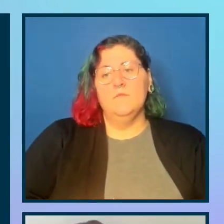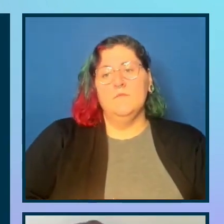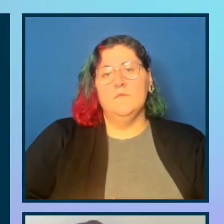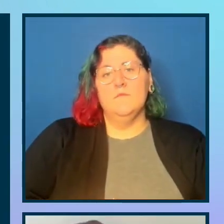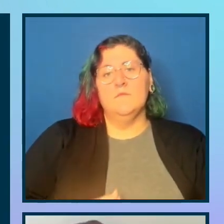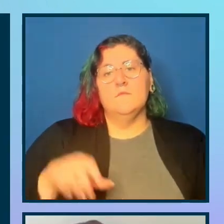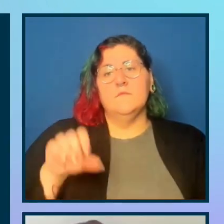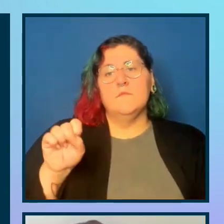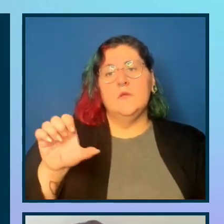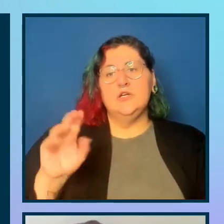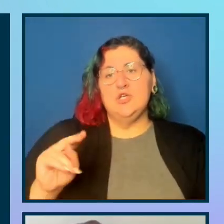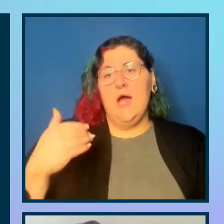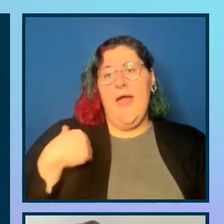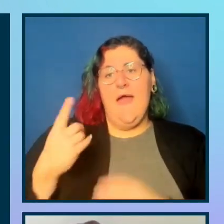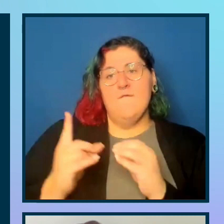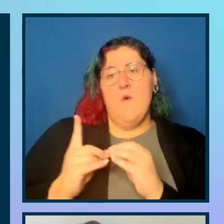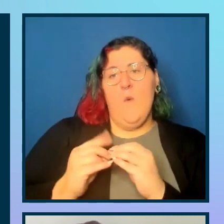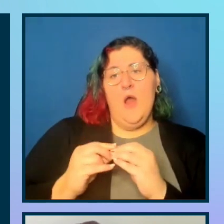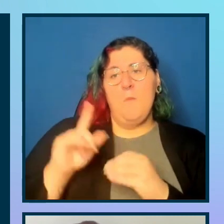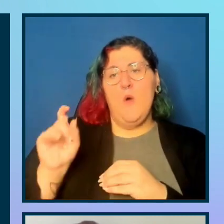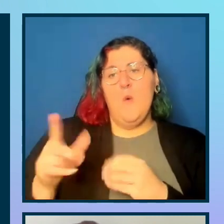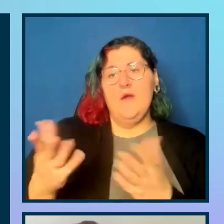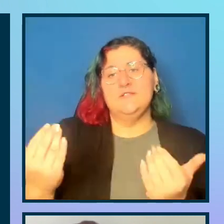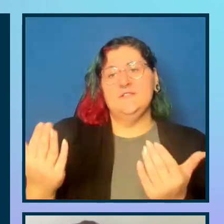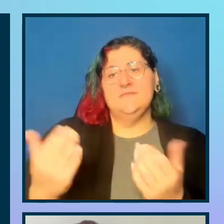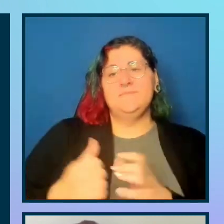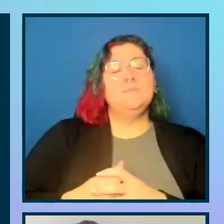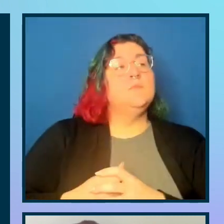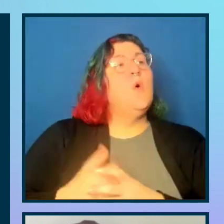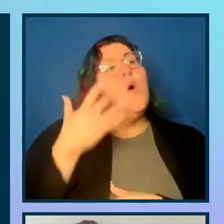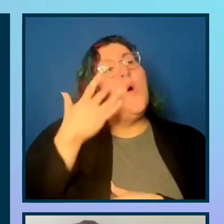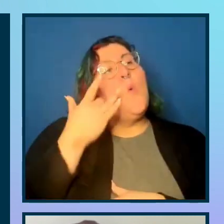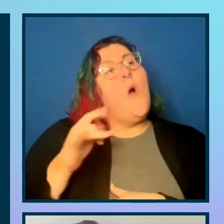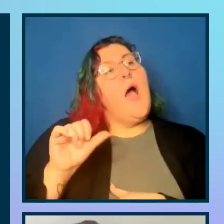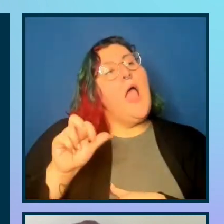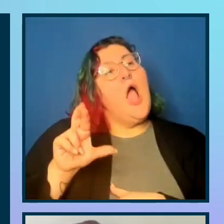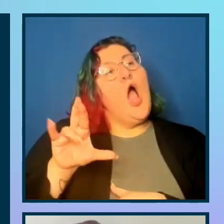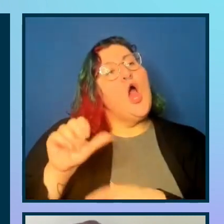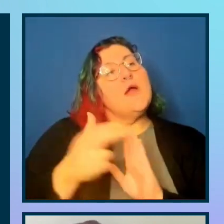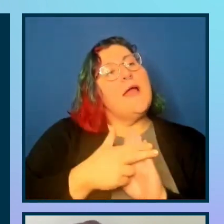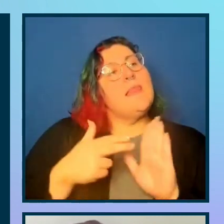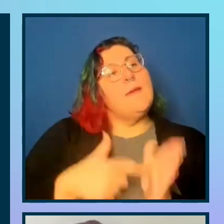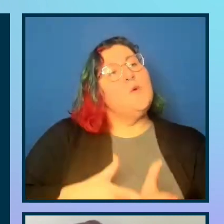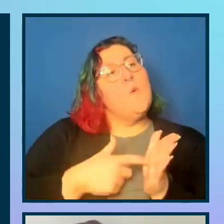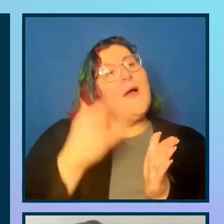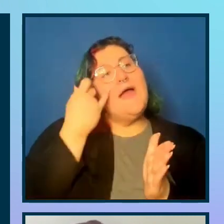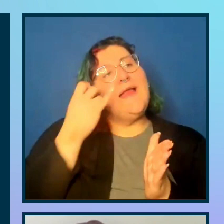Sean, I got one more for you here. Yeah, sounds good. Why was the aria label required if there was